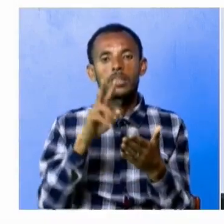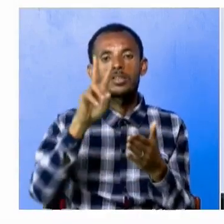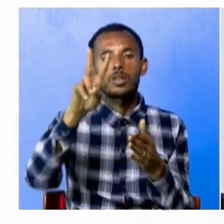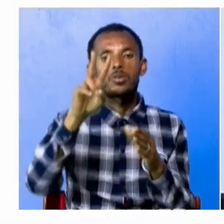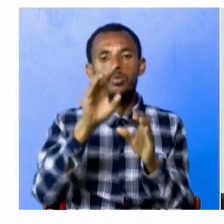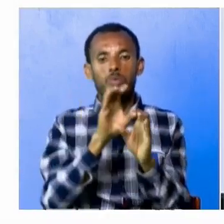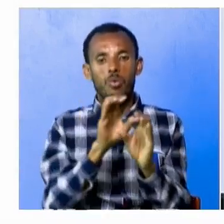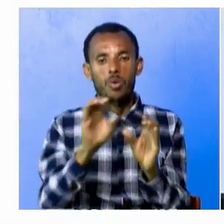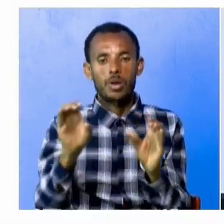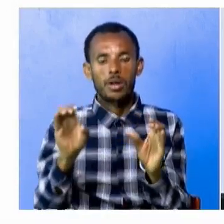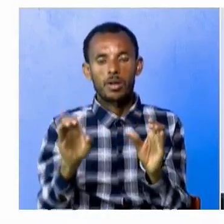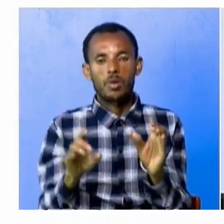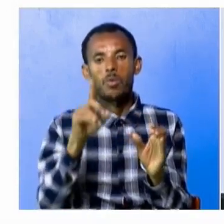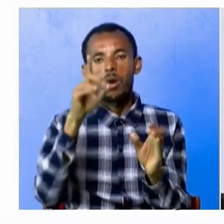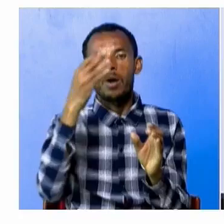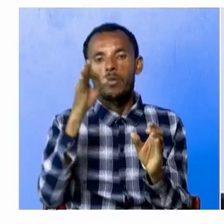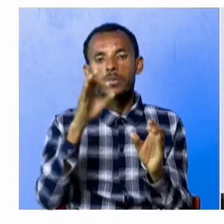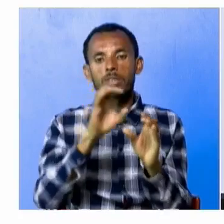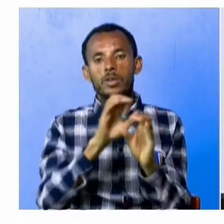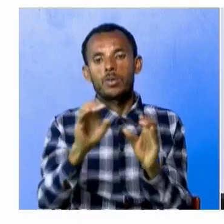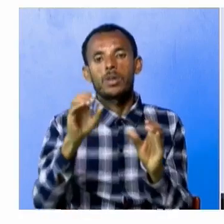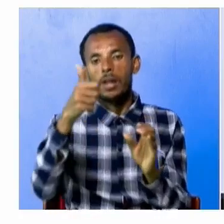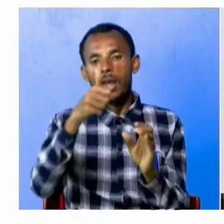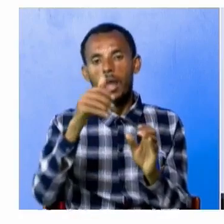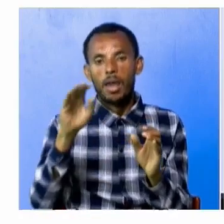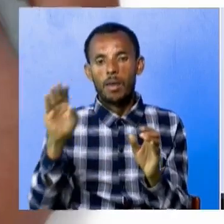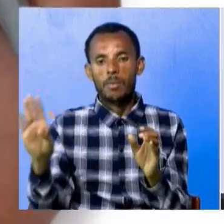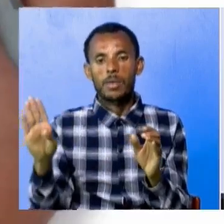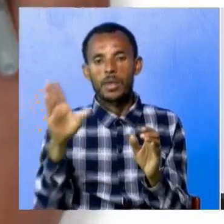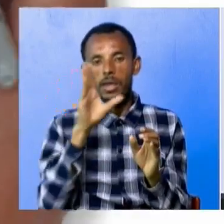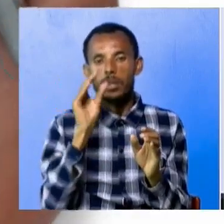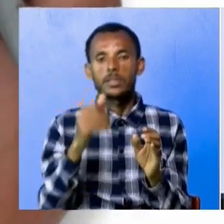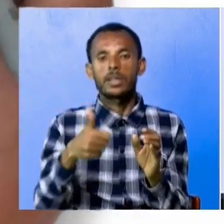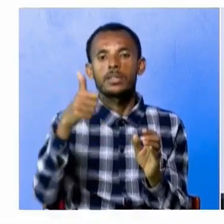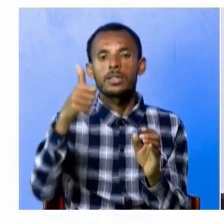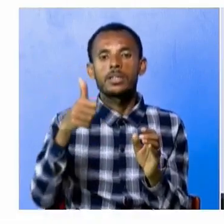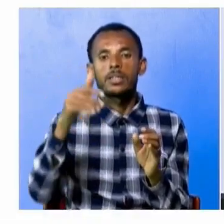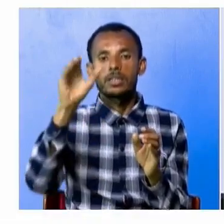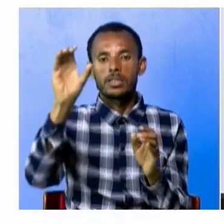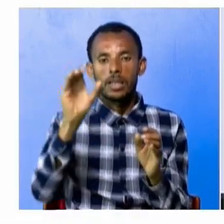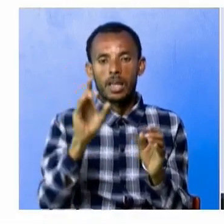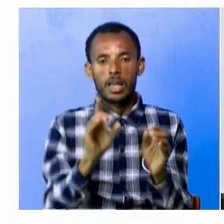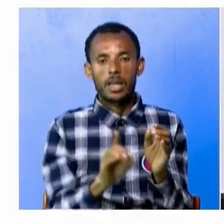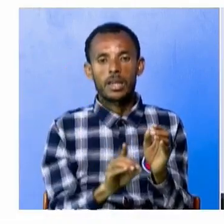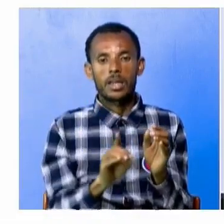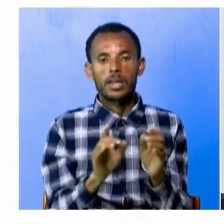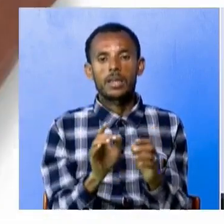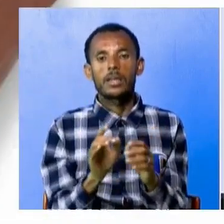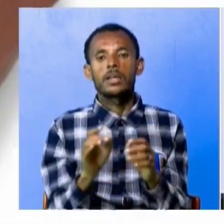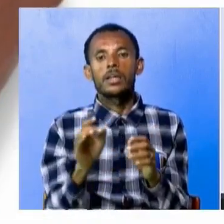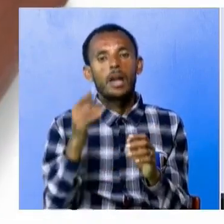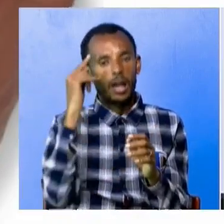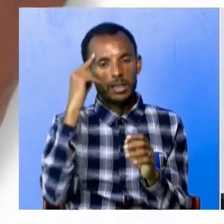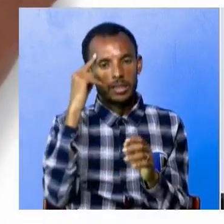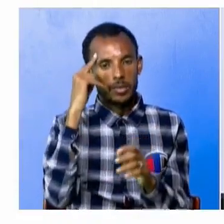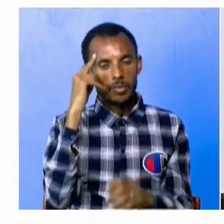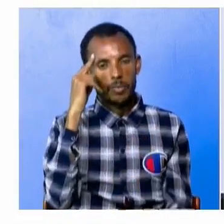Okay, say one of the chords is chord AB, the other one is CD.